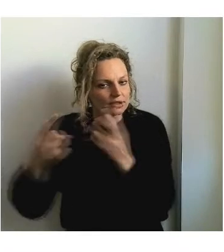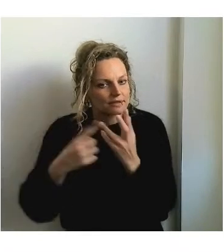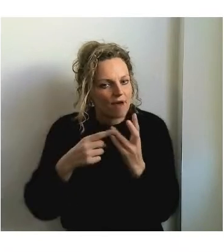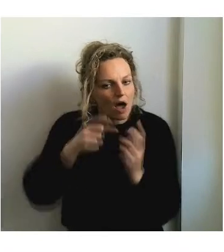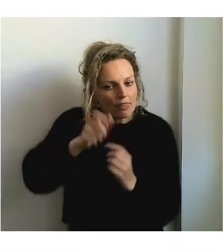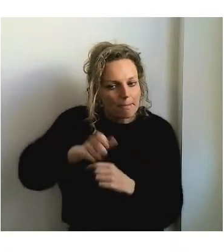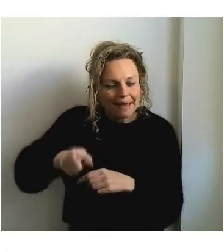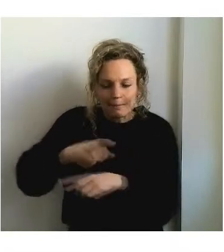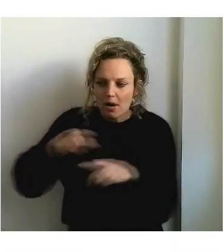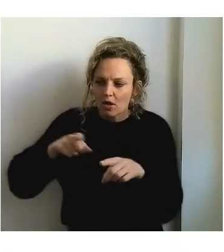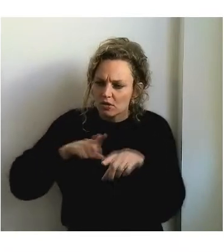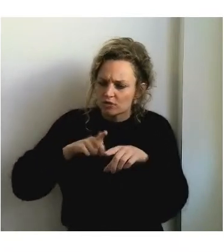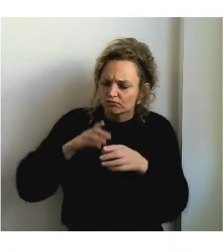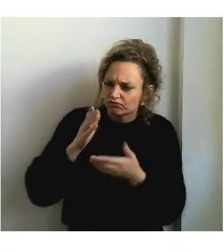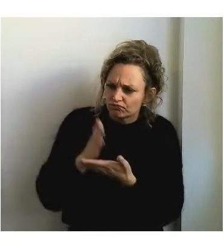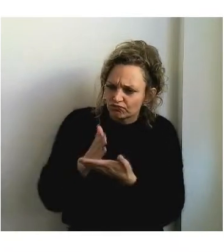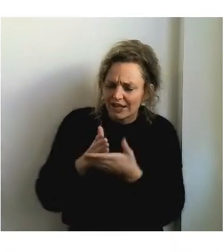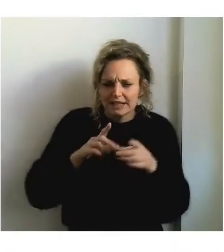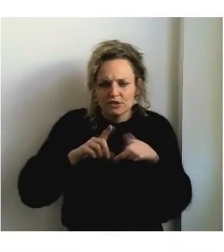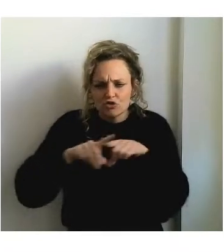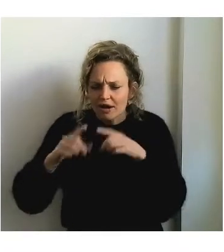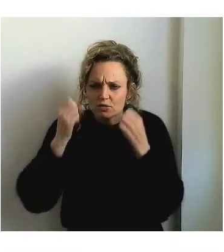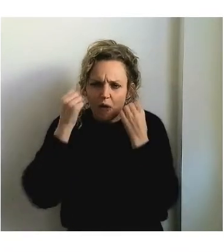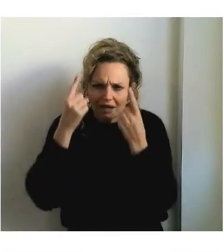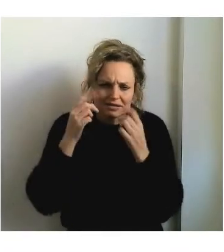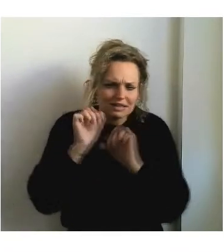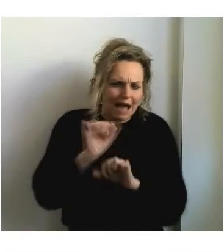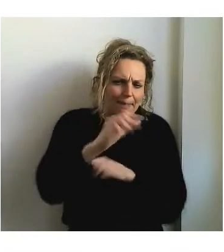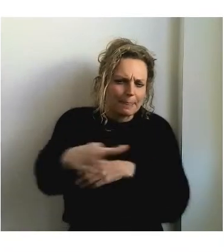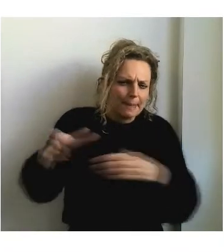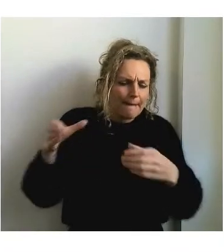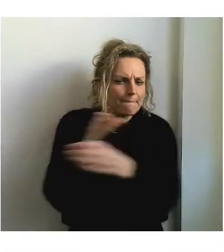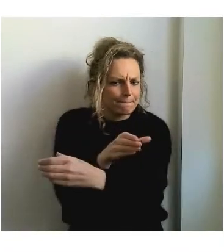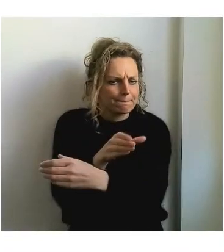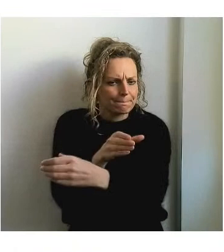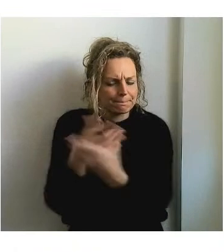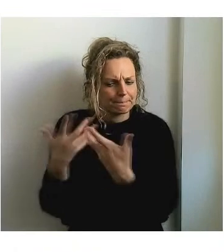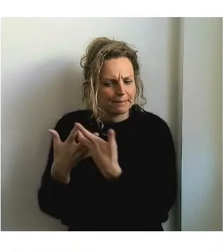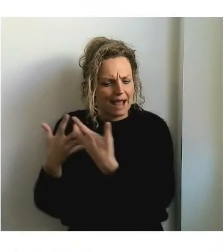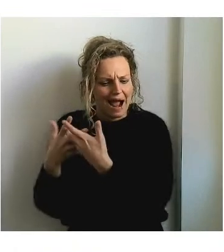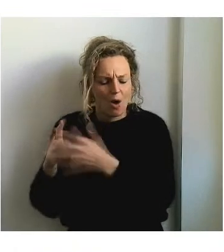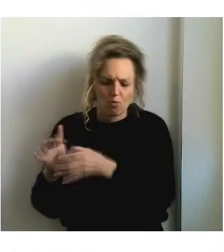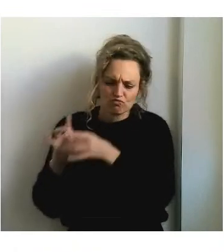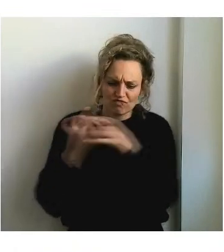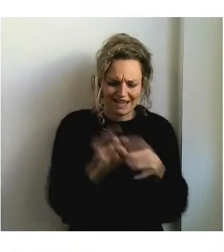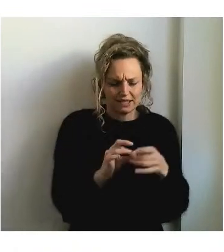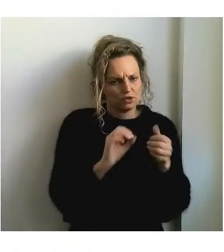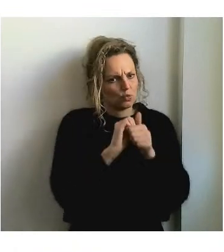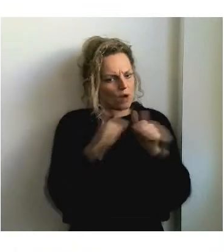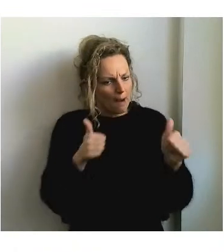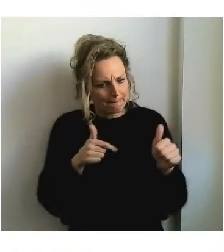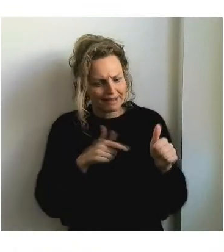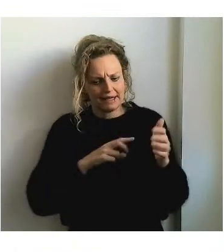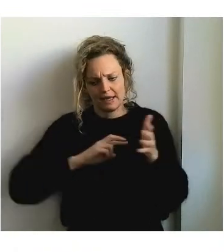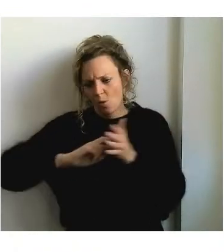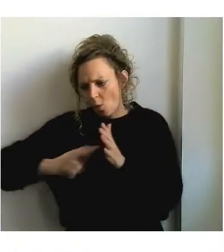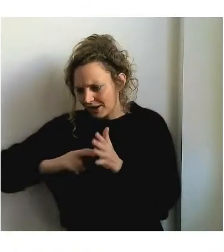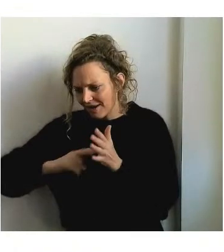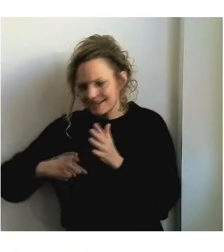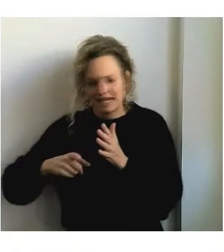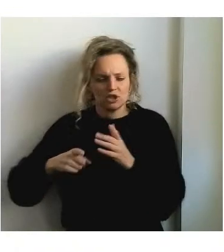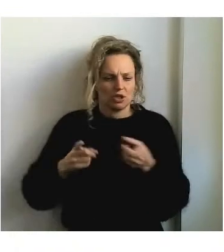and see how that related to what companies and organizations were doing in terms of inclusion